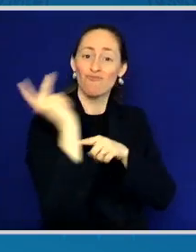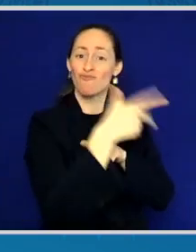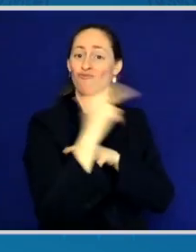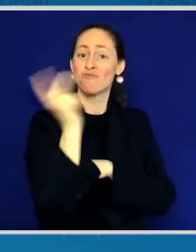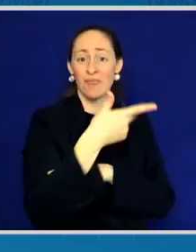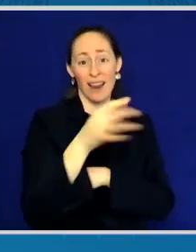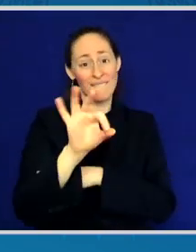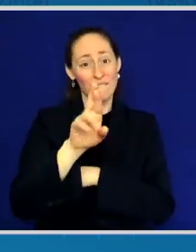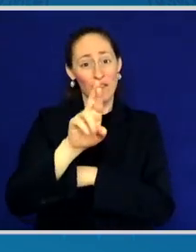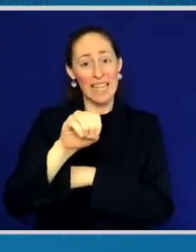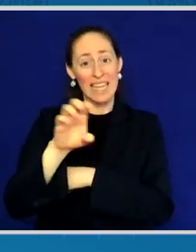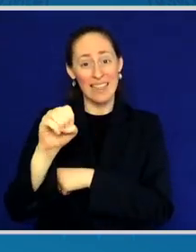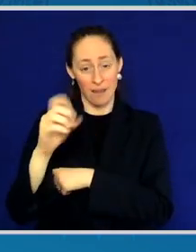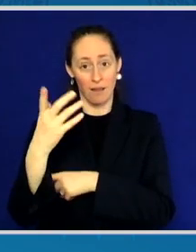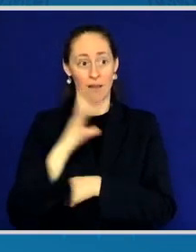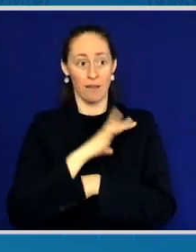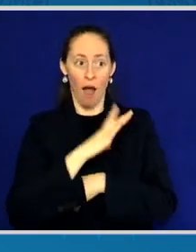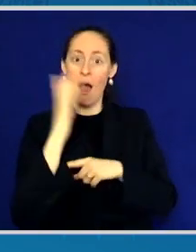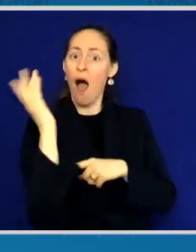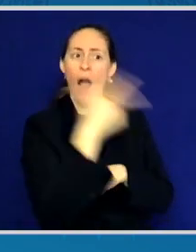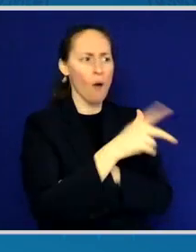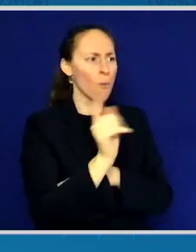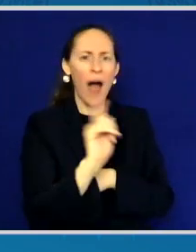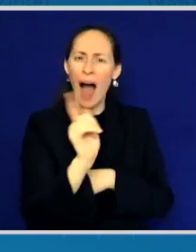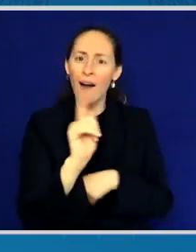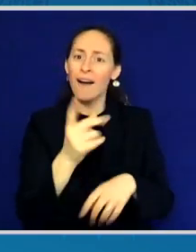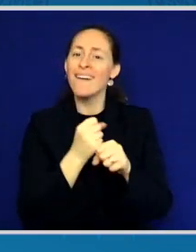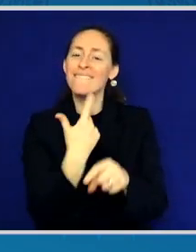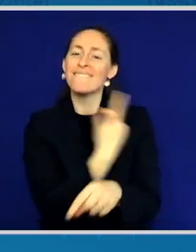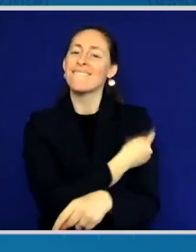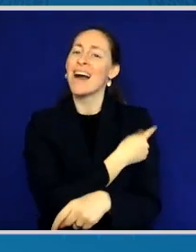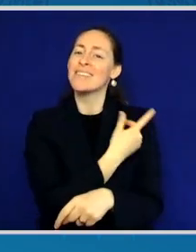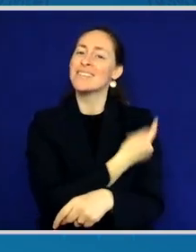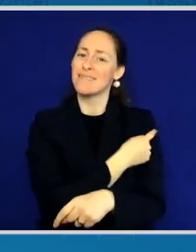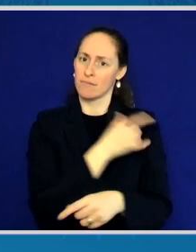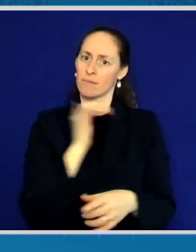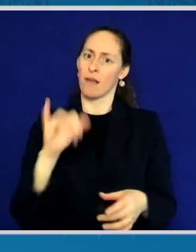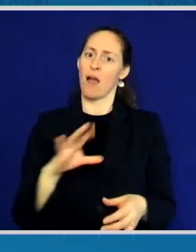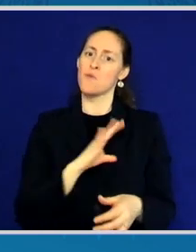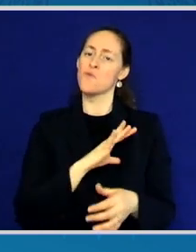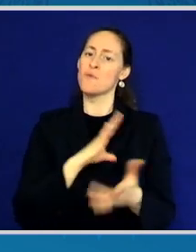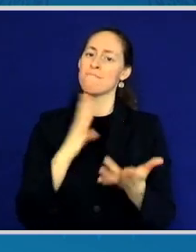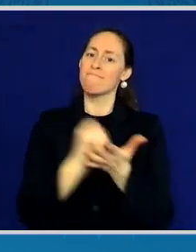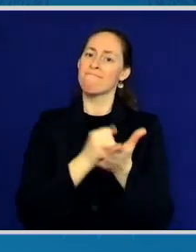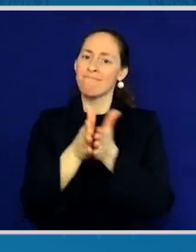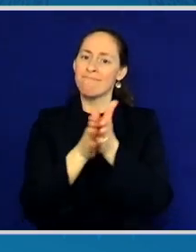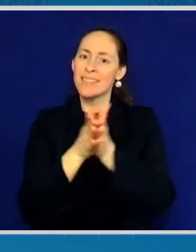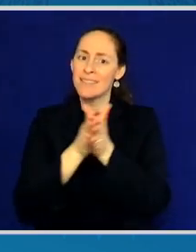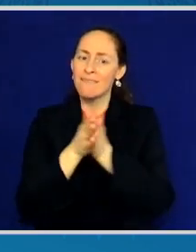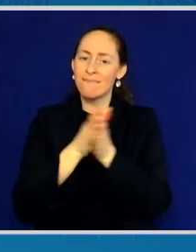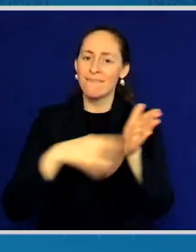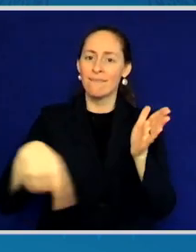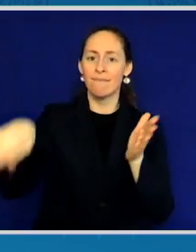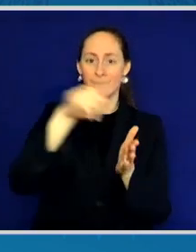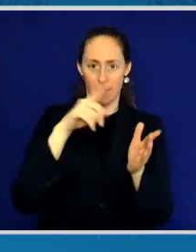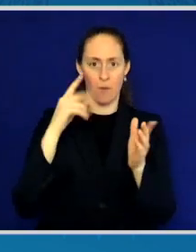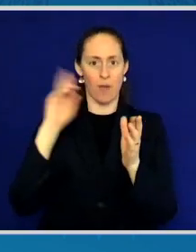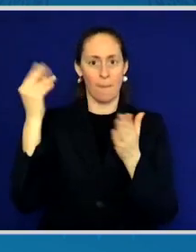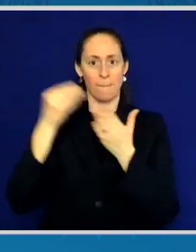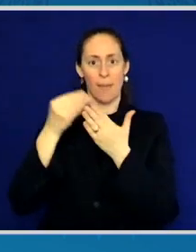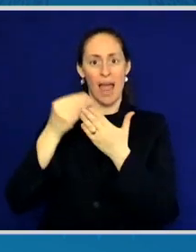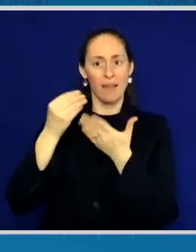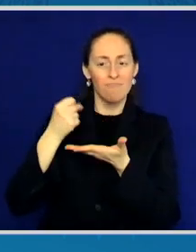vaccination. So that was something good we did here in the city, and they did it actually in the state of